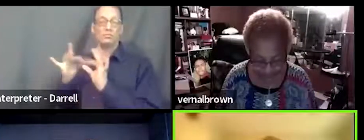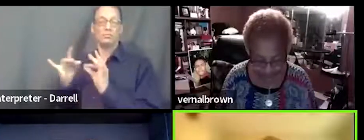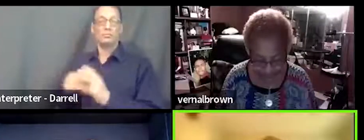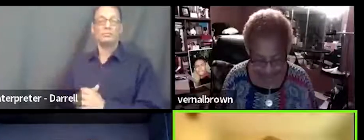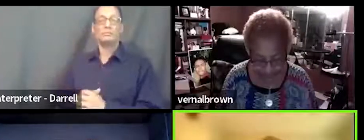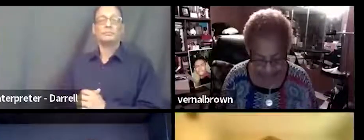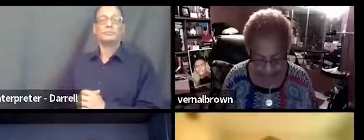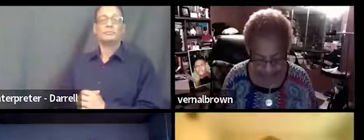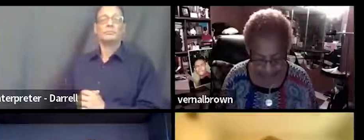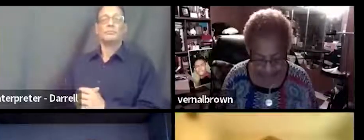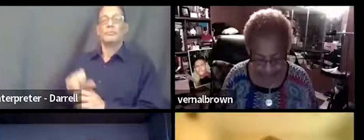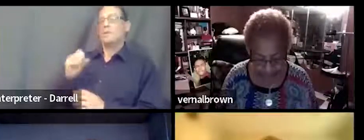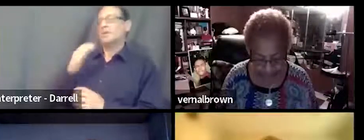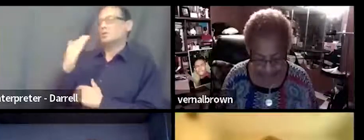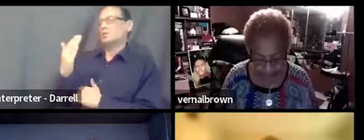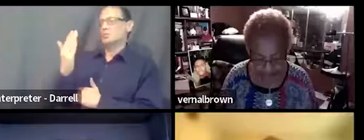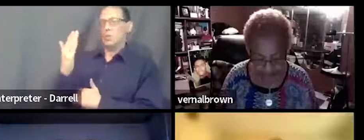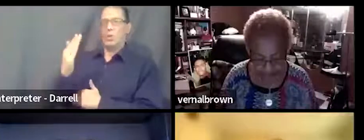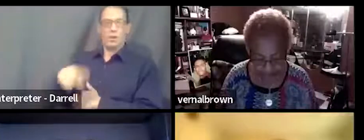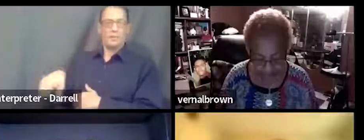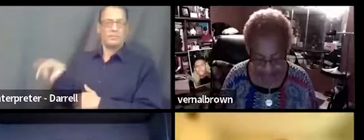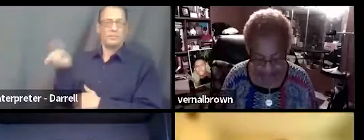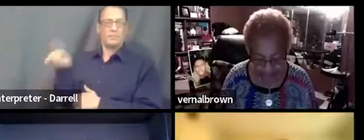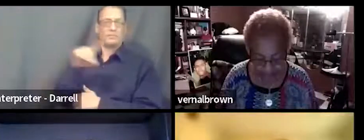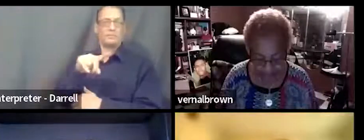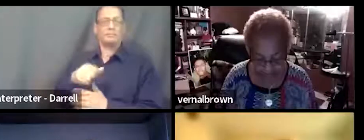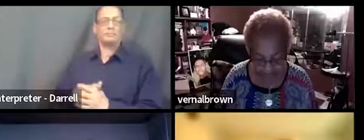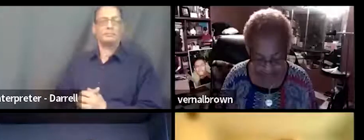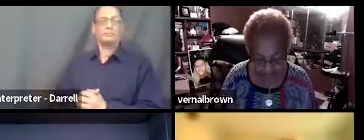Yes, ma'am. Madam Chair, good morning, commissioners. Good morning as well.